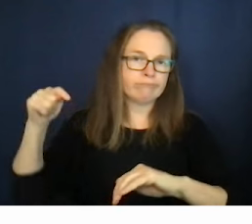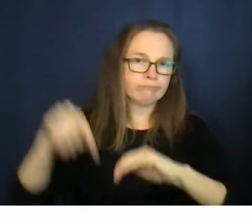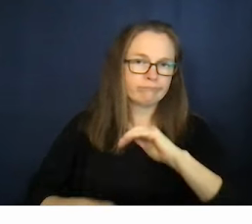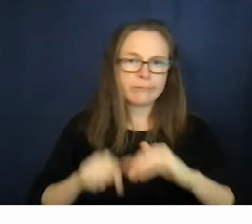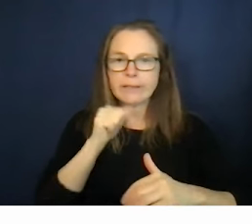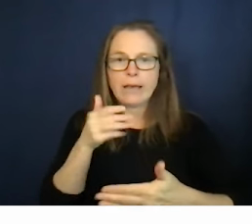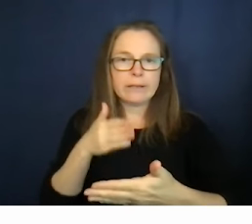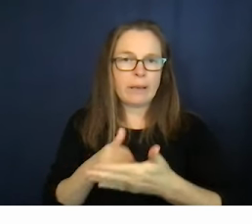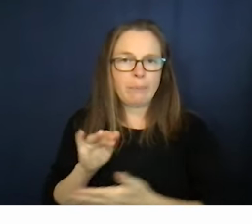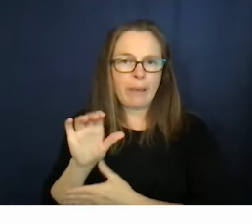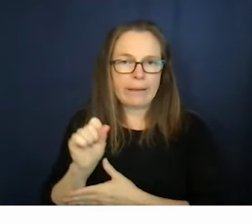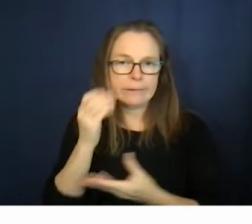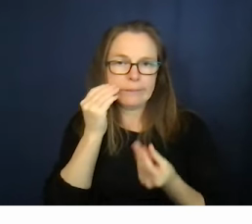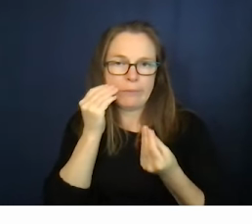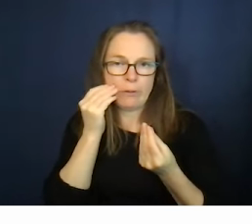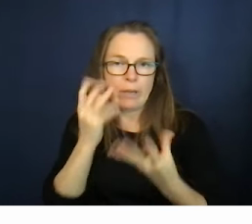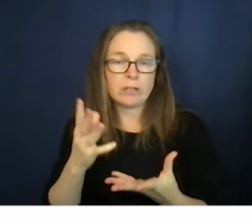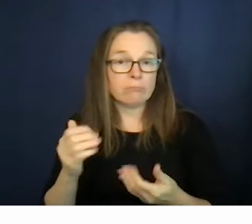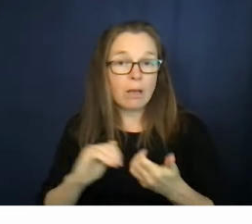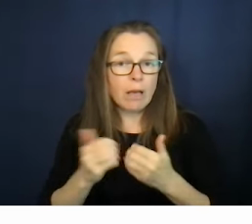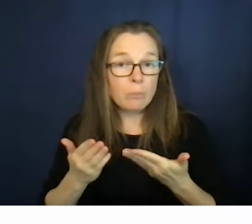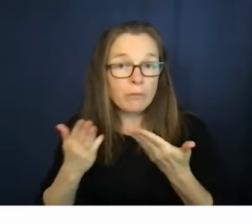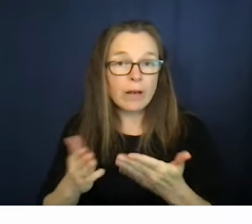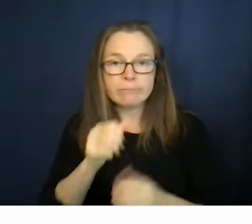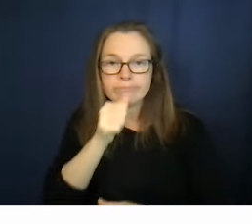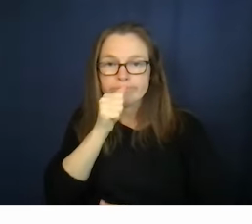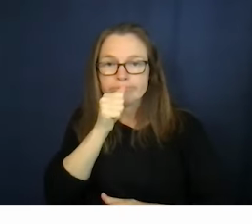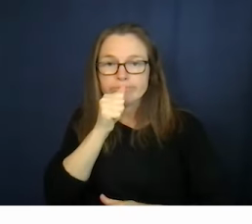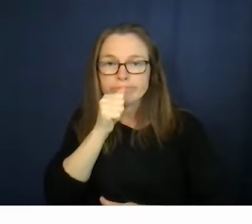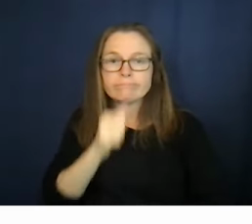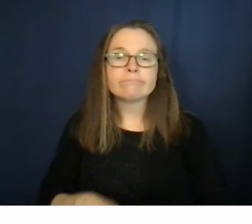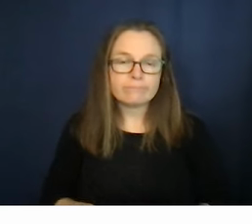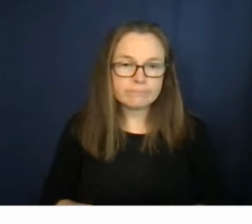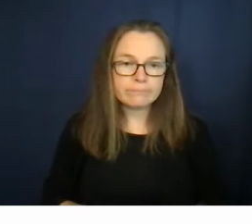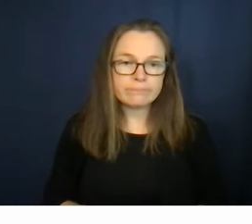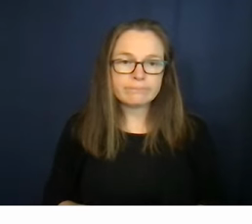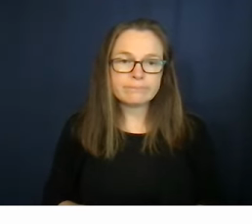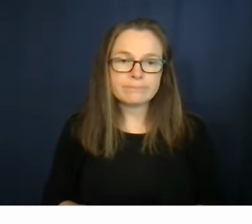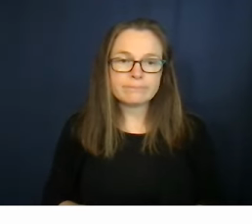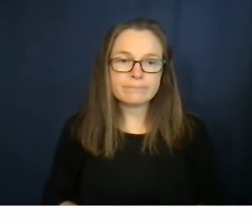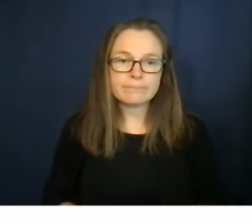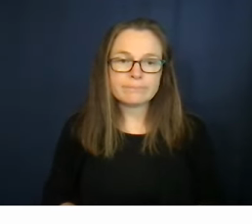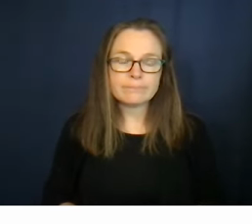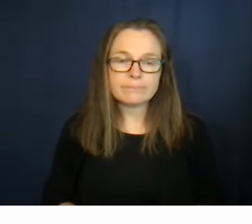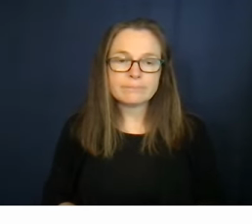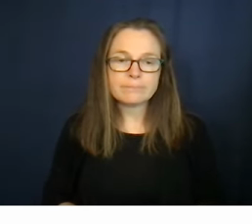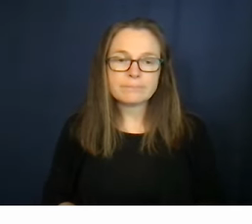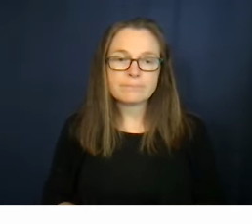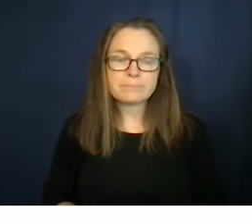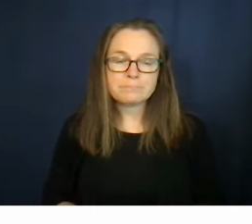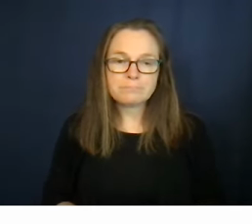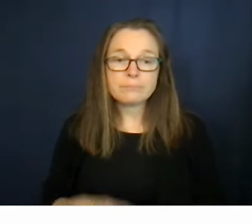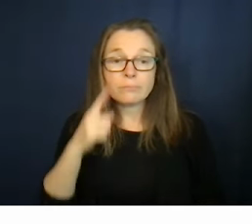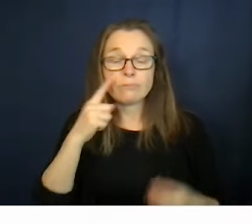unbiased information provided in a confidential or anonymous manner. And